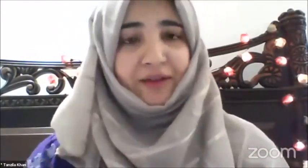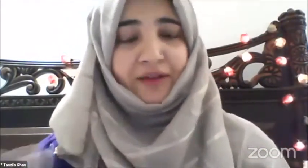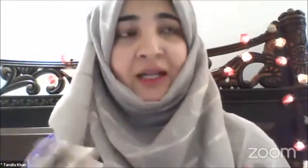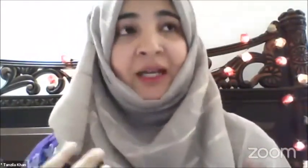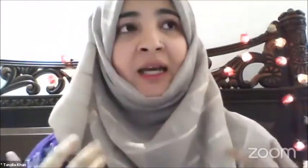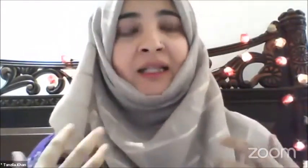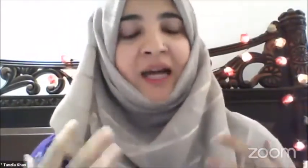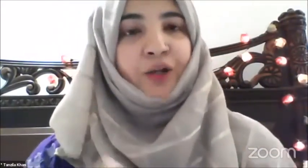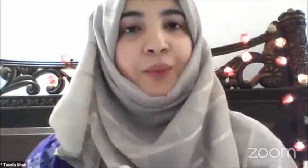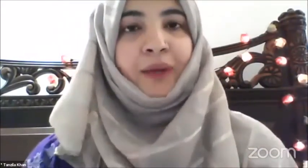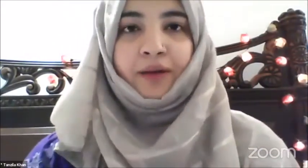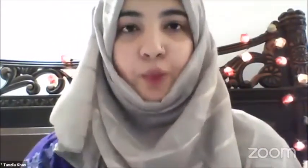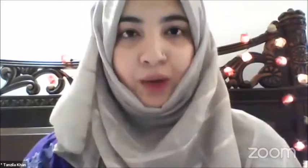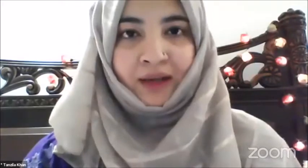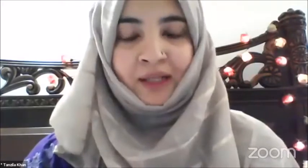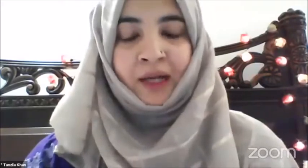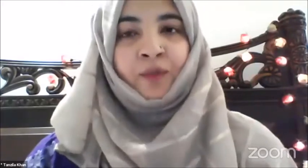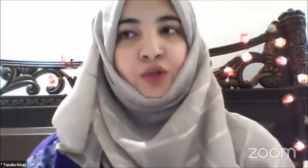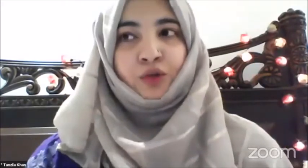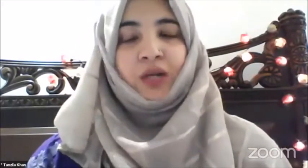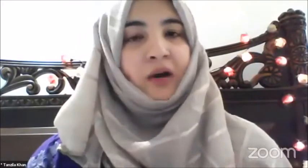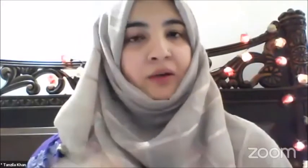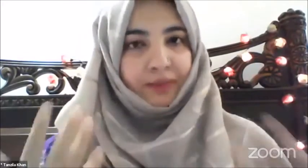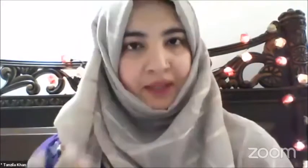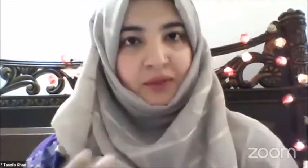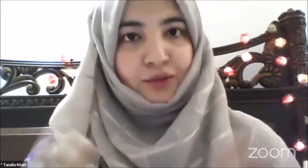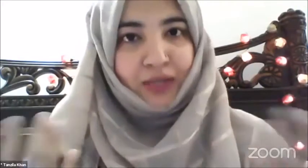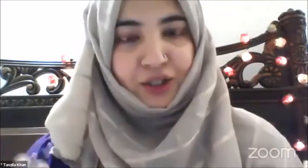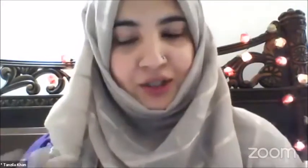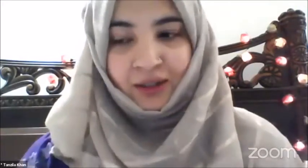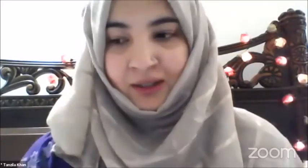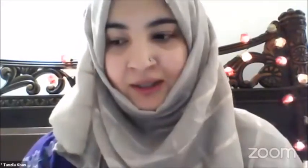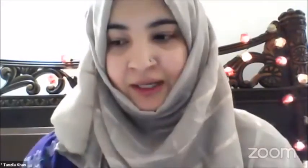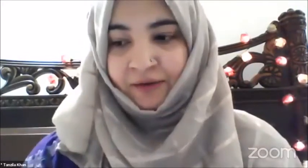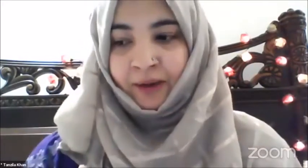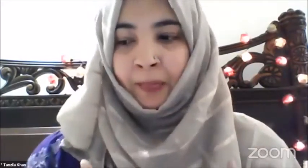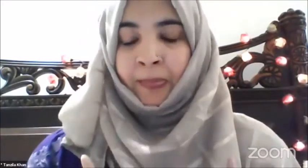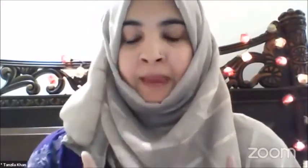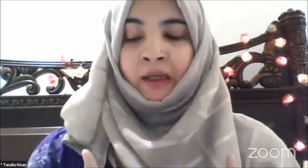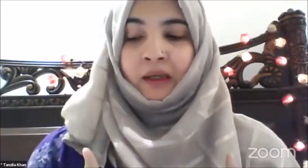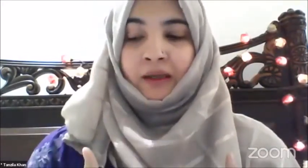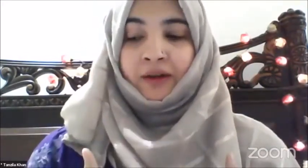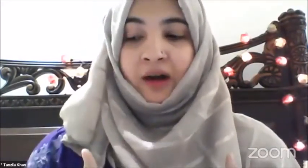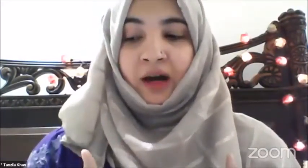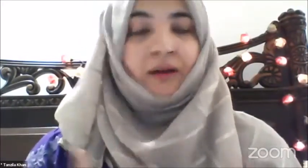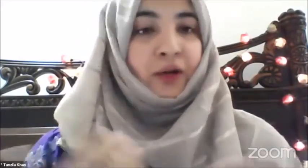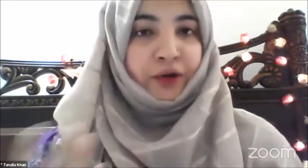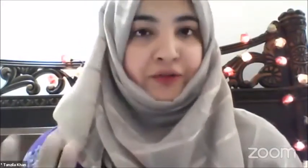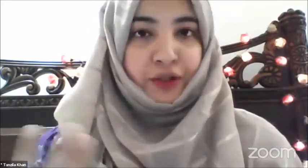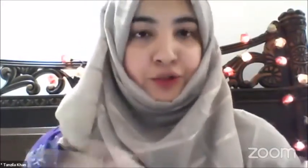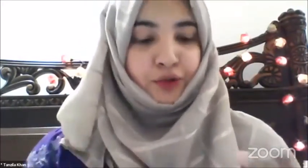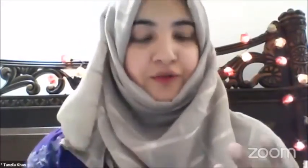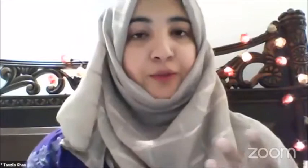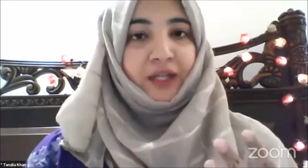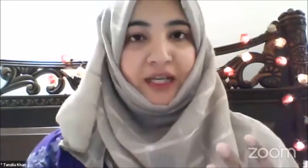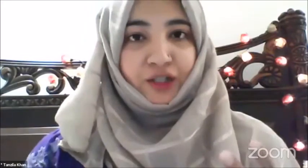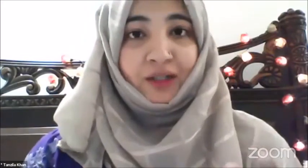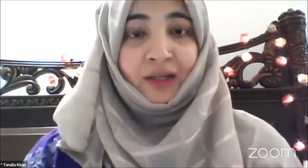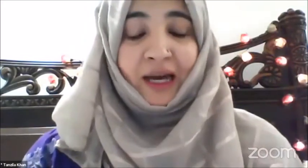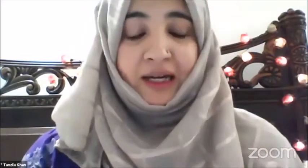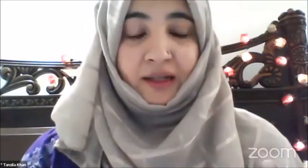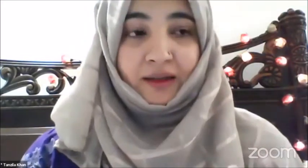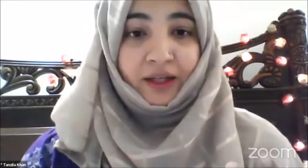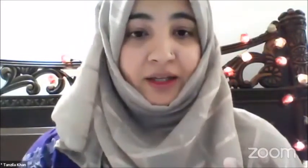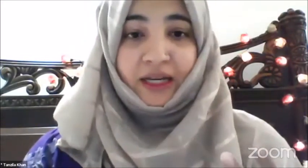policy level, there had to be other ways. So now coming to national level, there are a lot of issues of